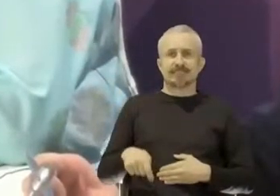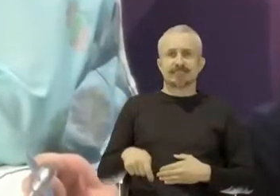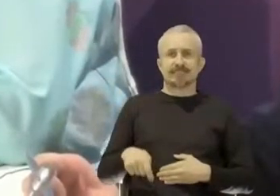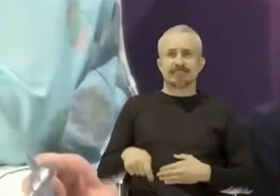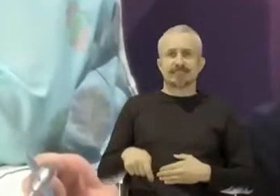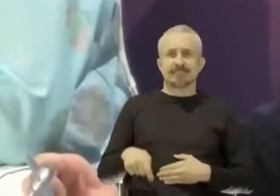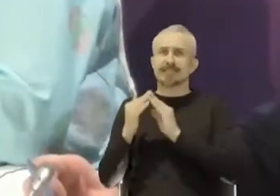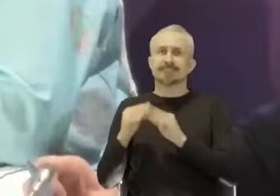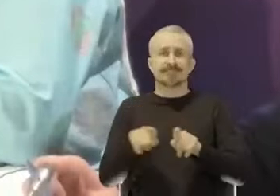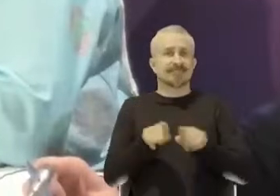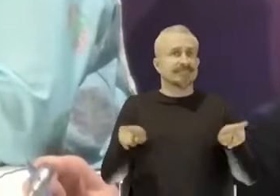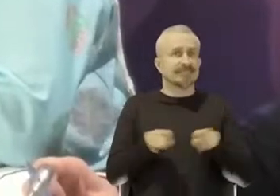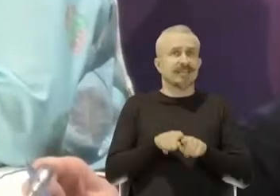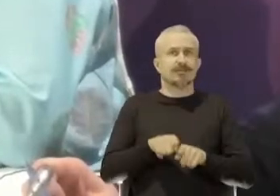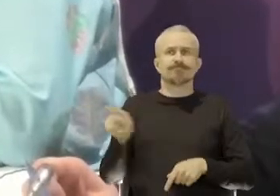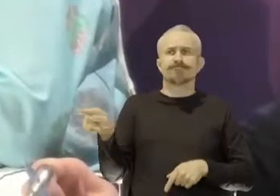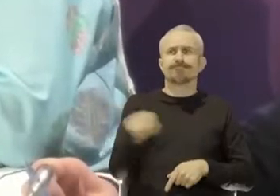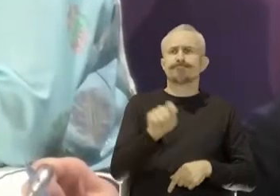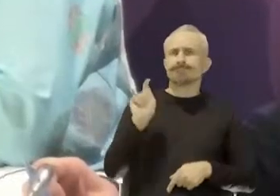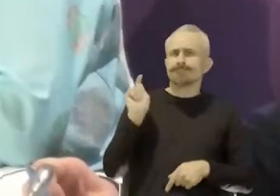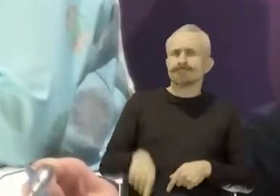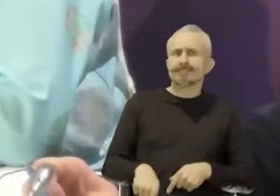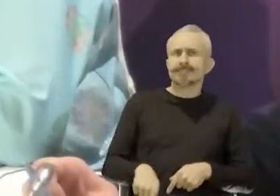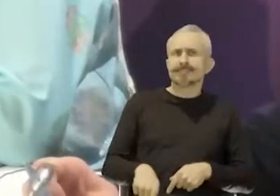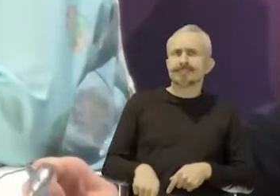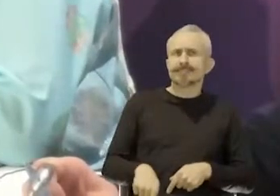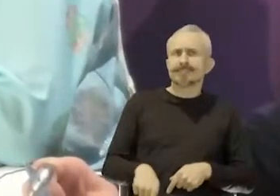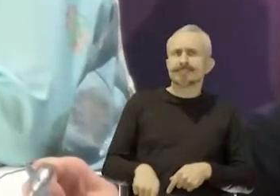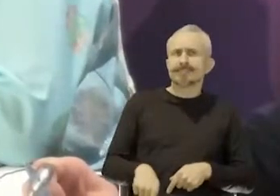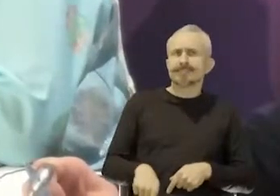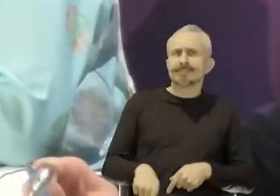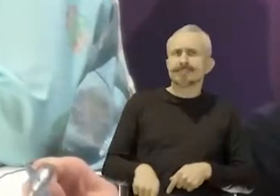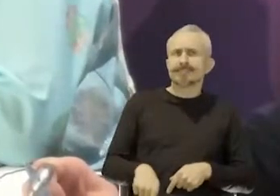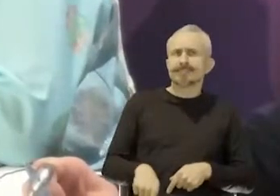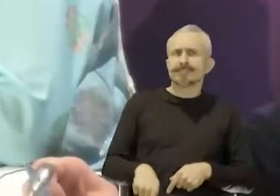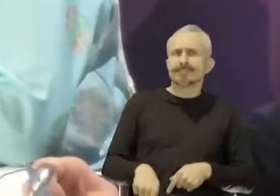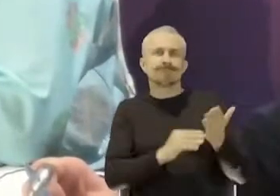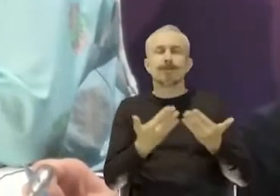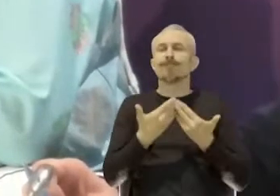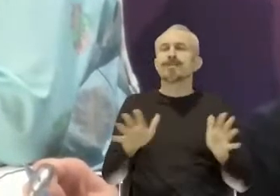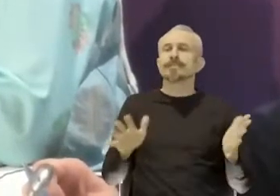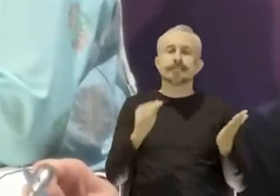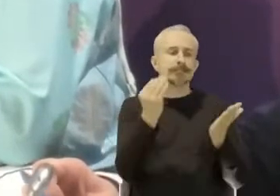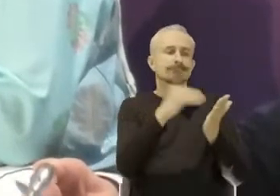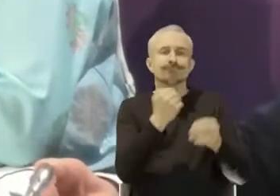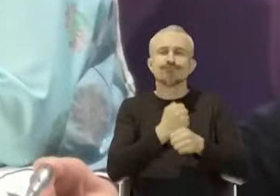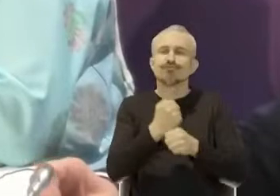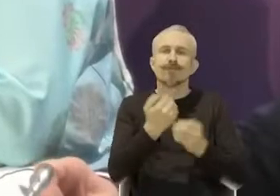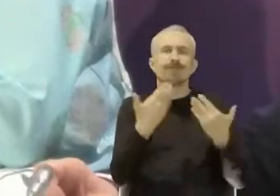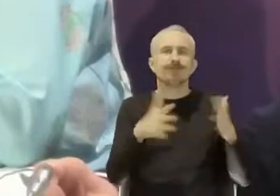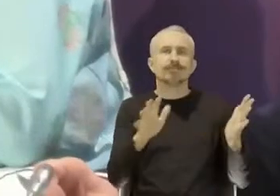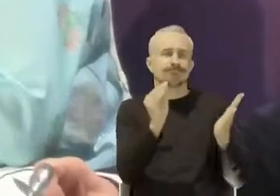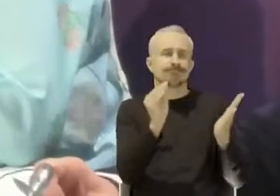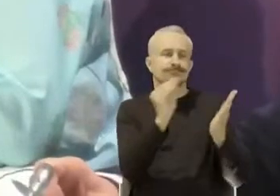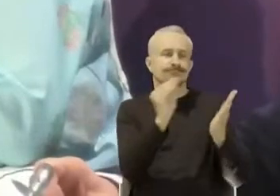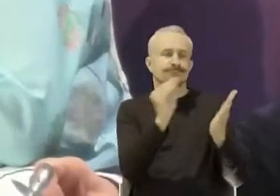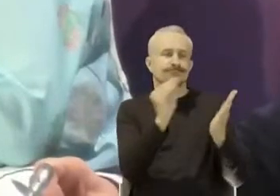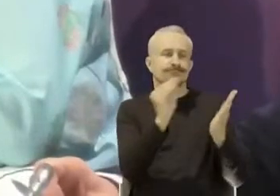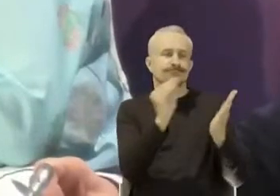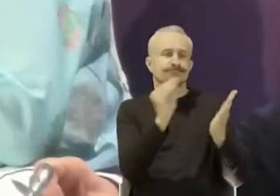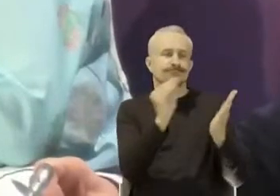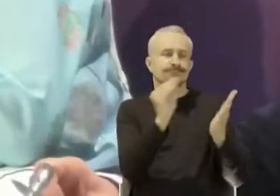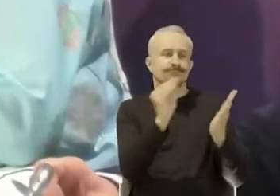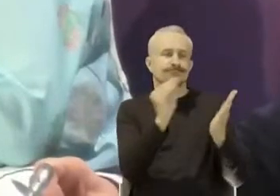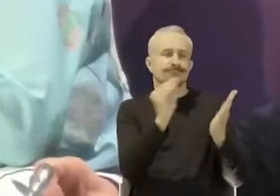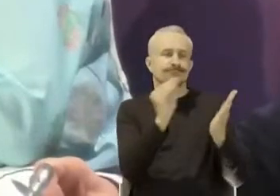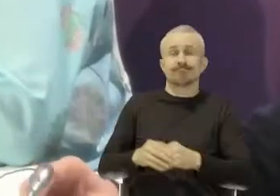way forward and action that we would like to take in each country. All statements were analysed to highlight action by the